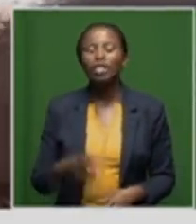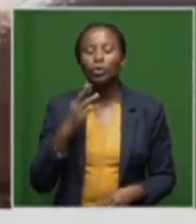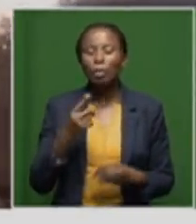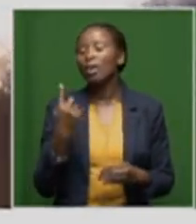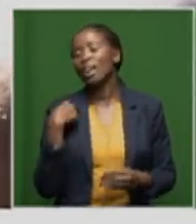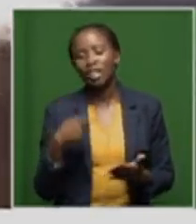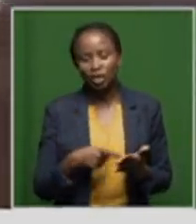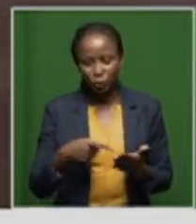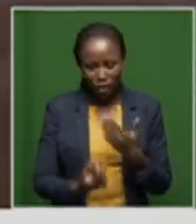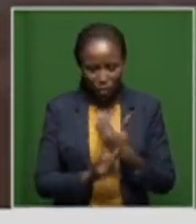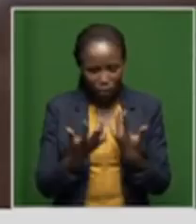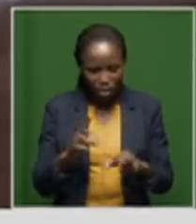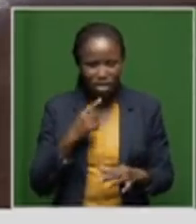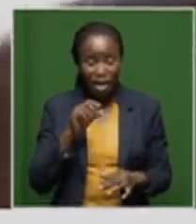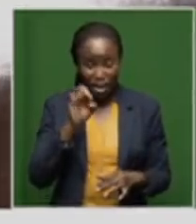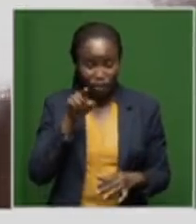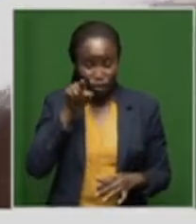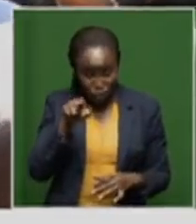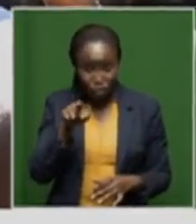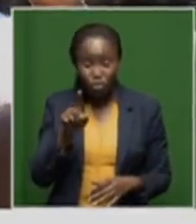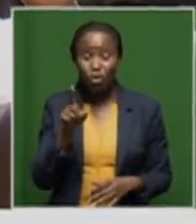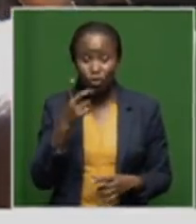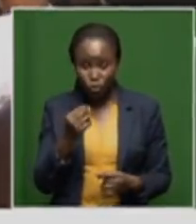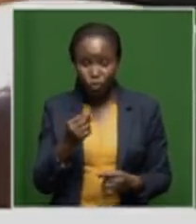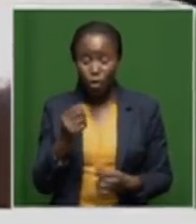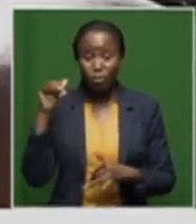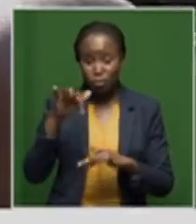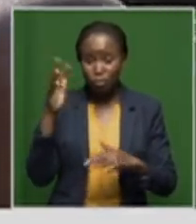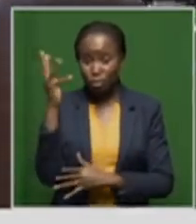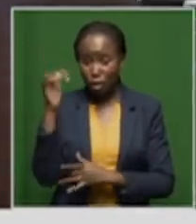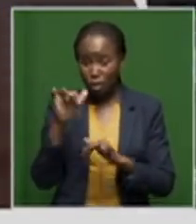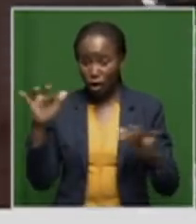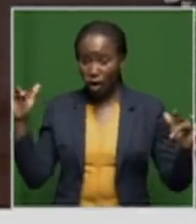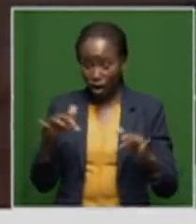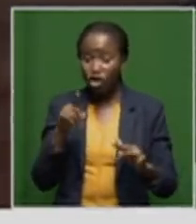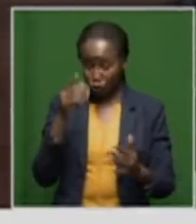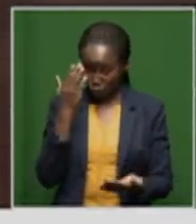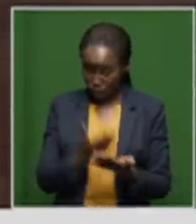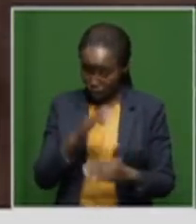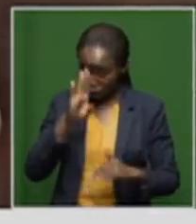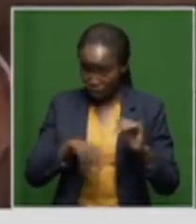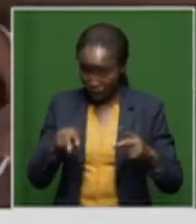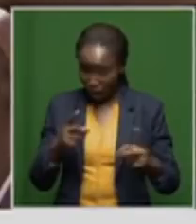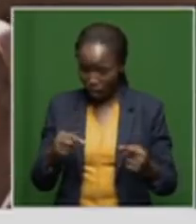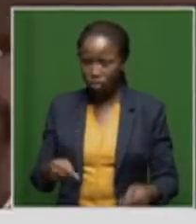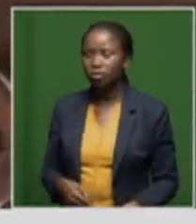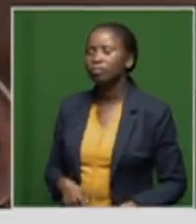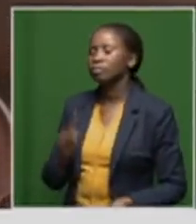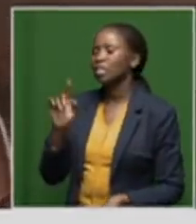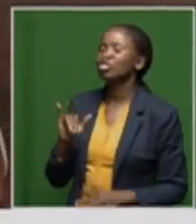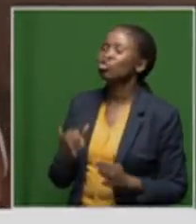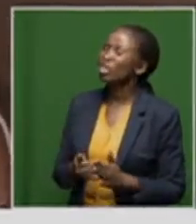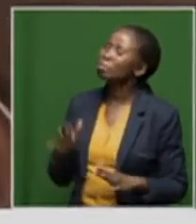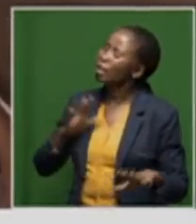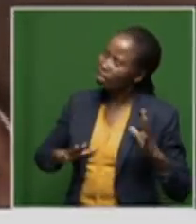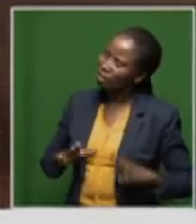week's utterances, they say if you address these supporters of former President Jacob Zuma, you could or you might be charged again. Just be patient.